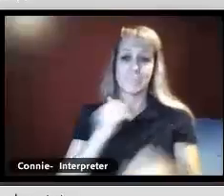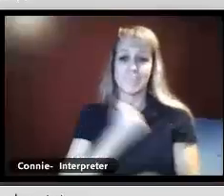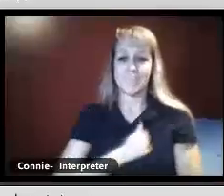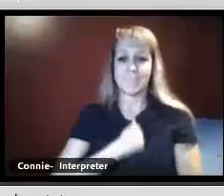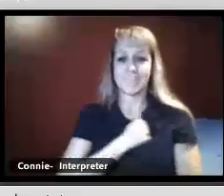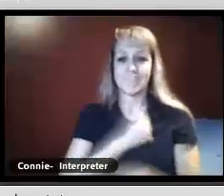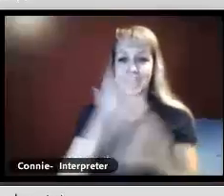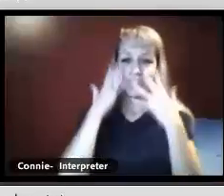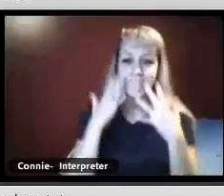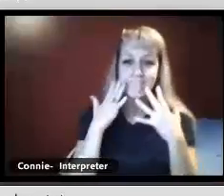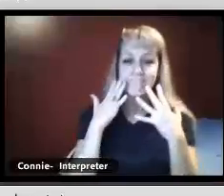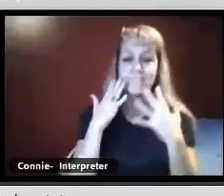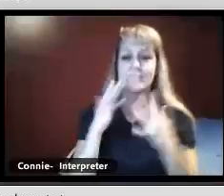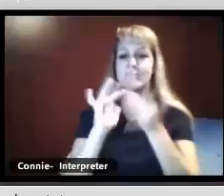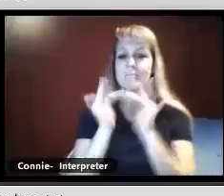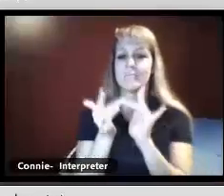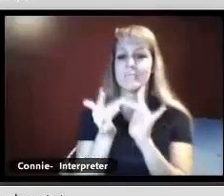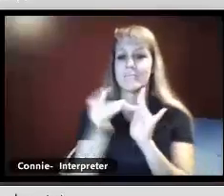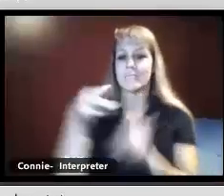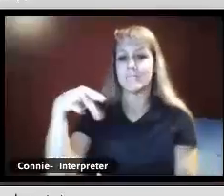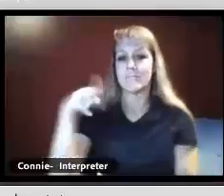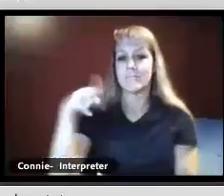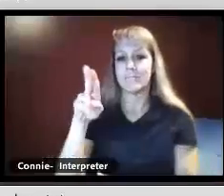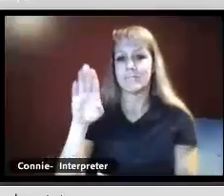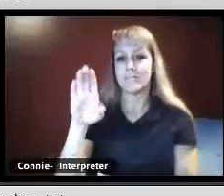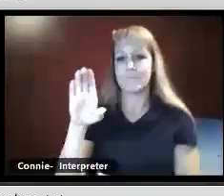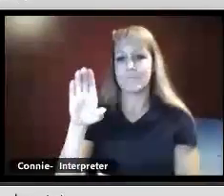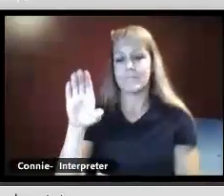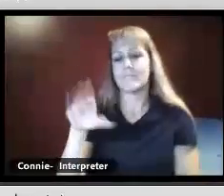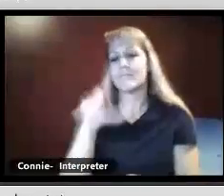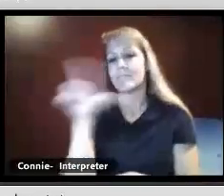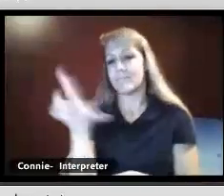the Internet Public Library. Can I get a show of hands, please?